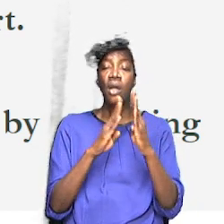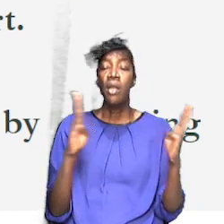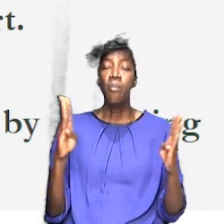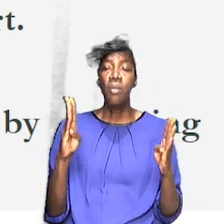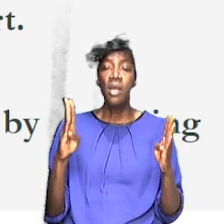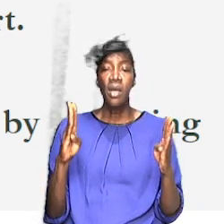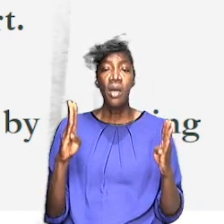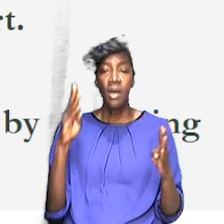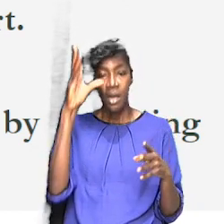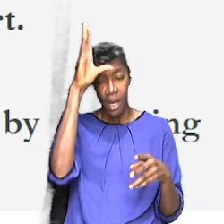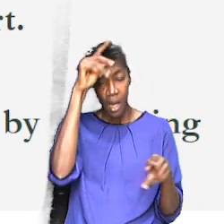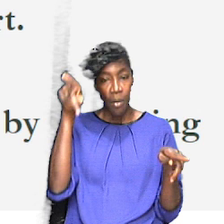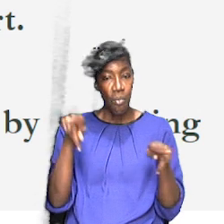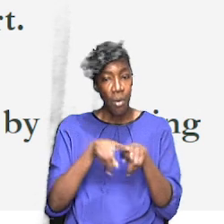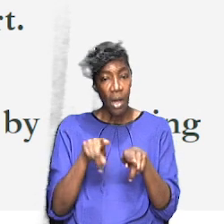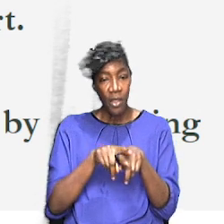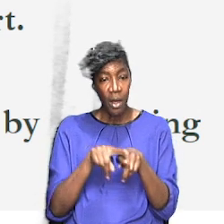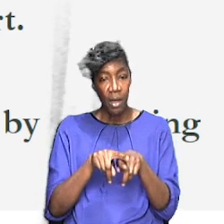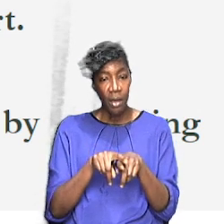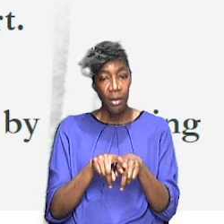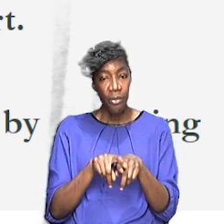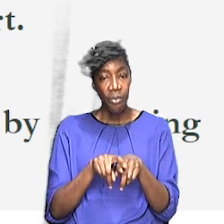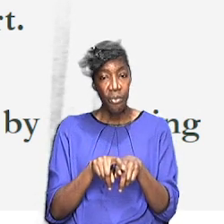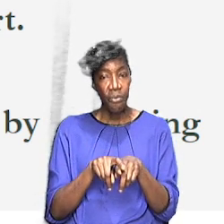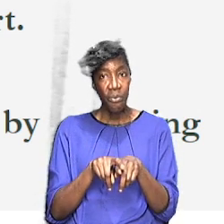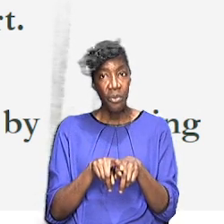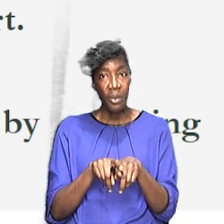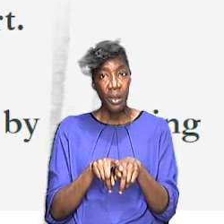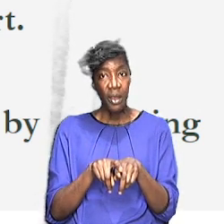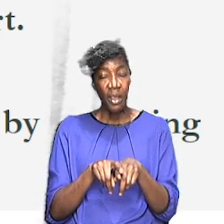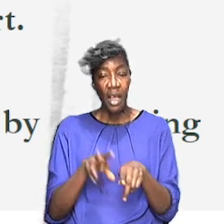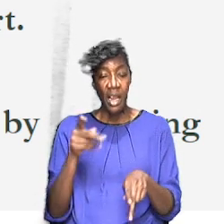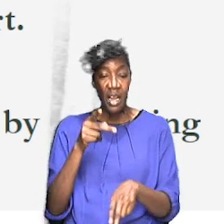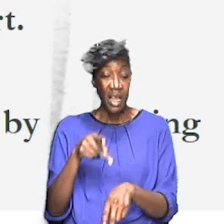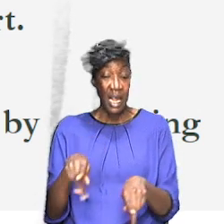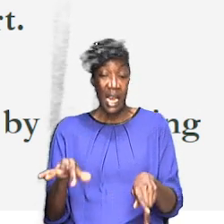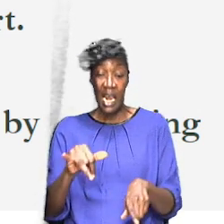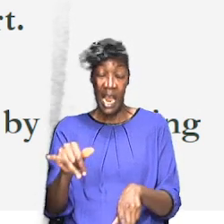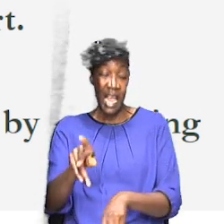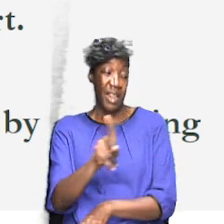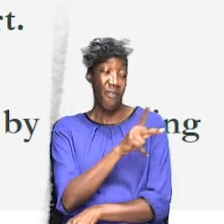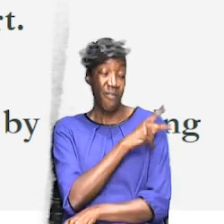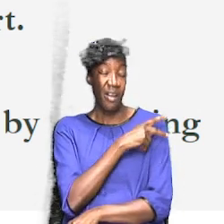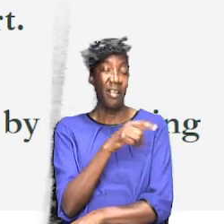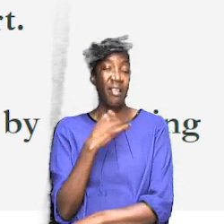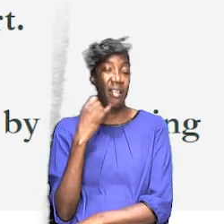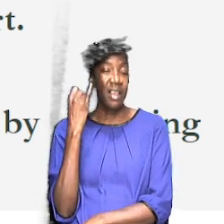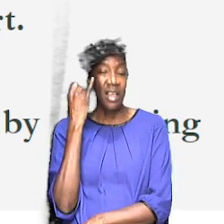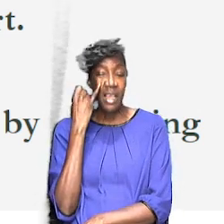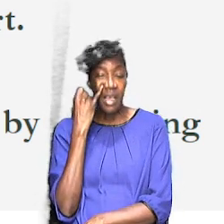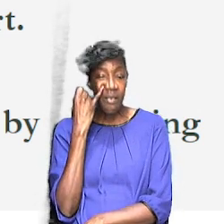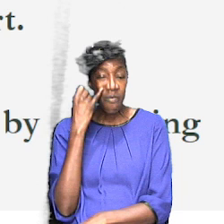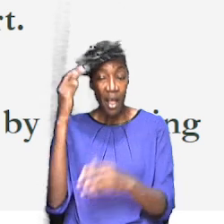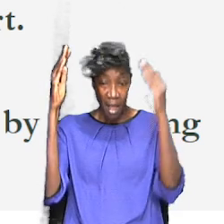son. And like this Pharisee, we say, if Bishop didn't